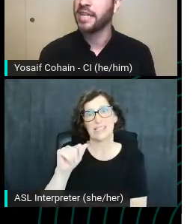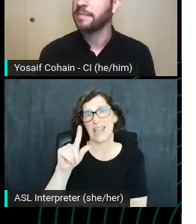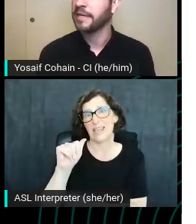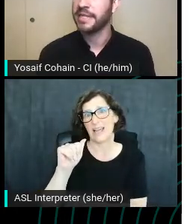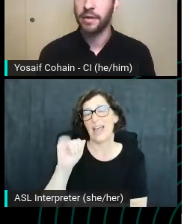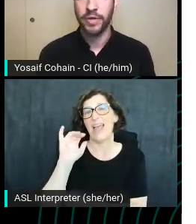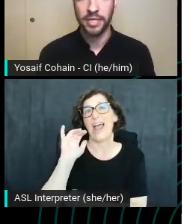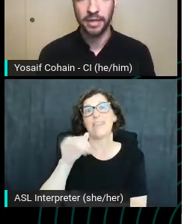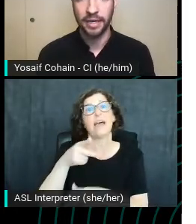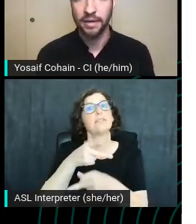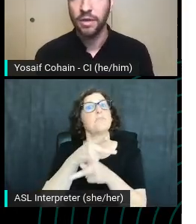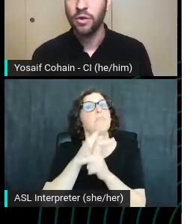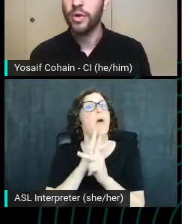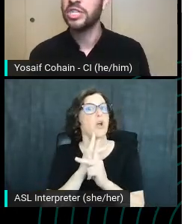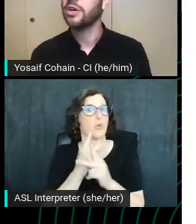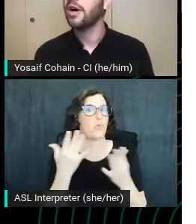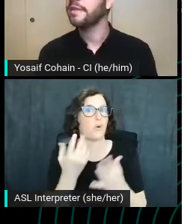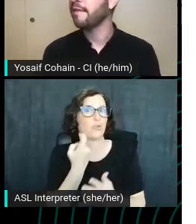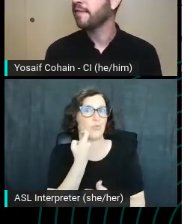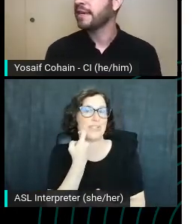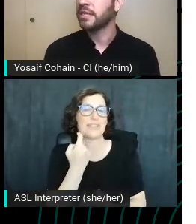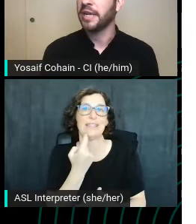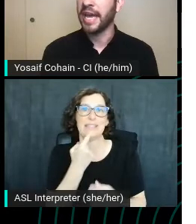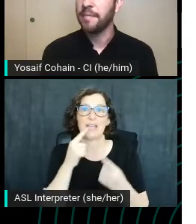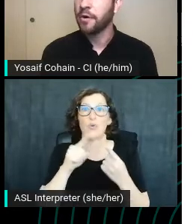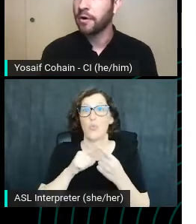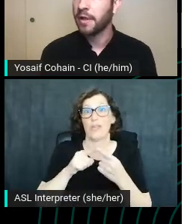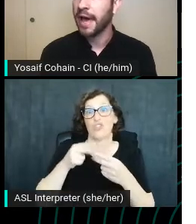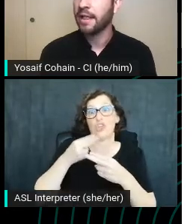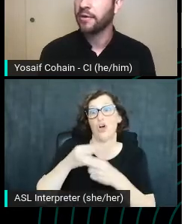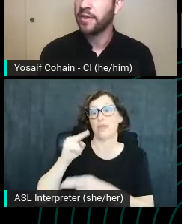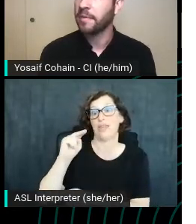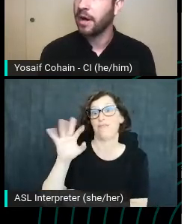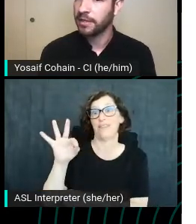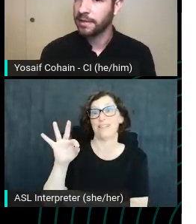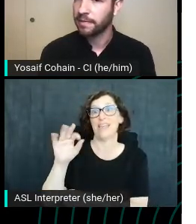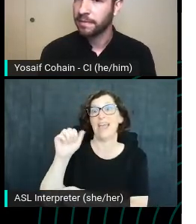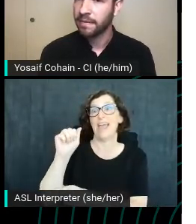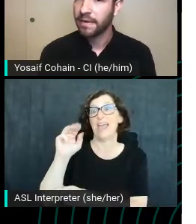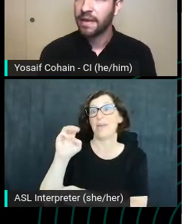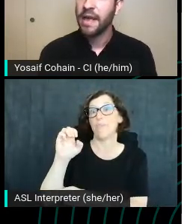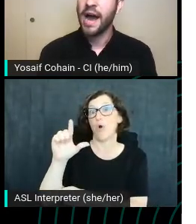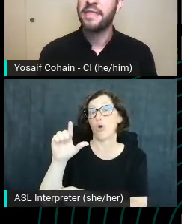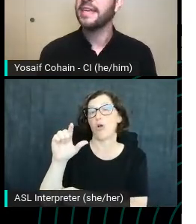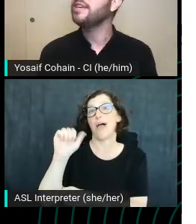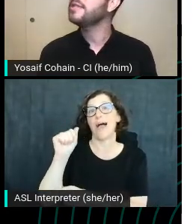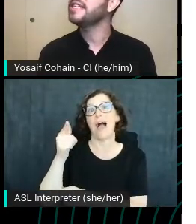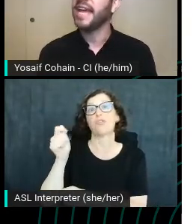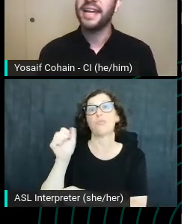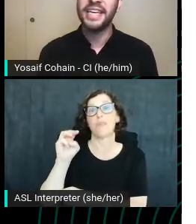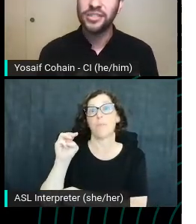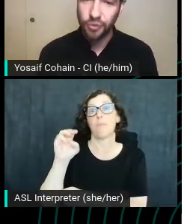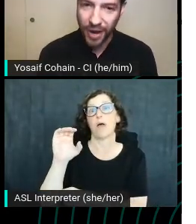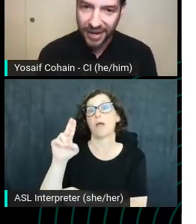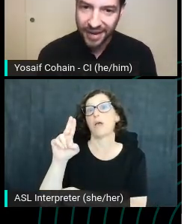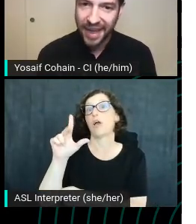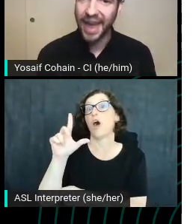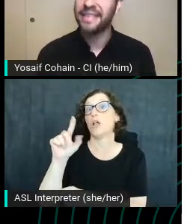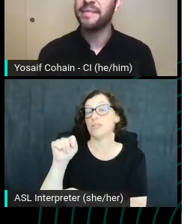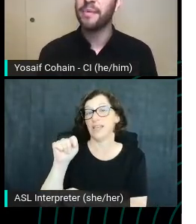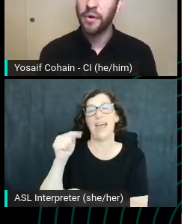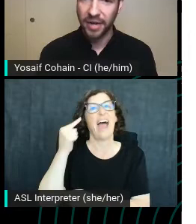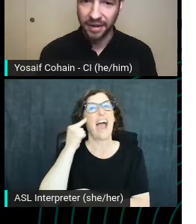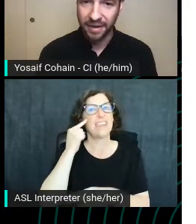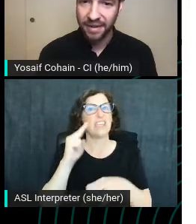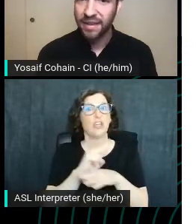Hannah Gadsby said recently when she called Netflix an amoral algorithm cult. I think using data is great